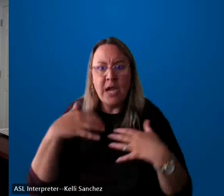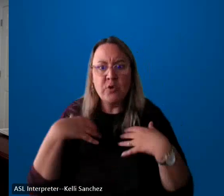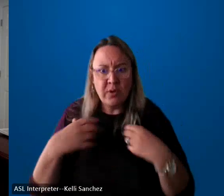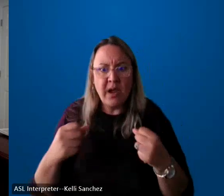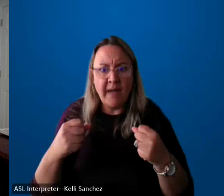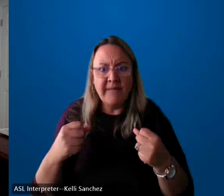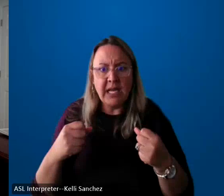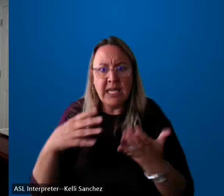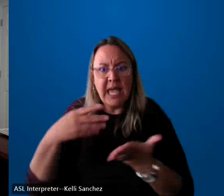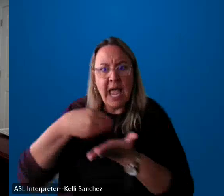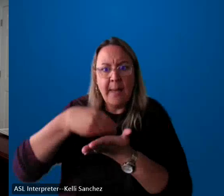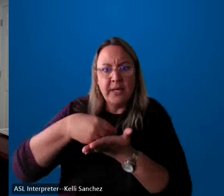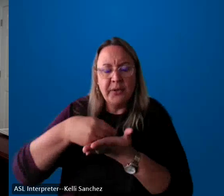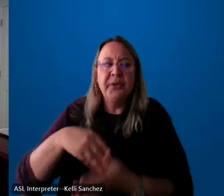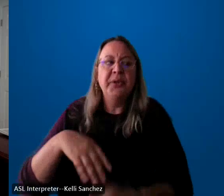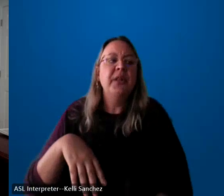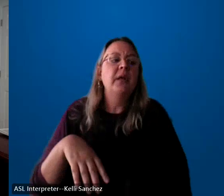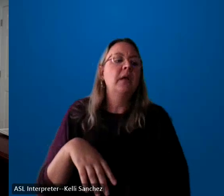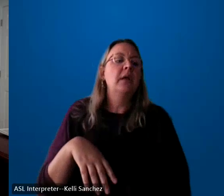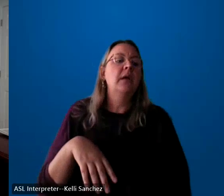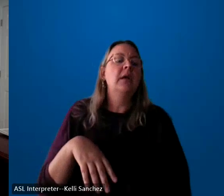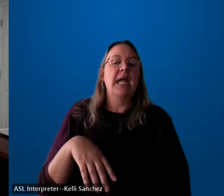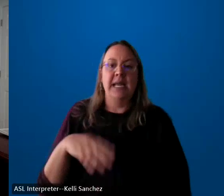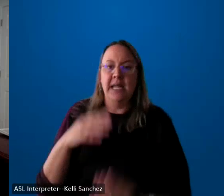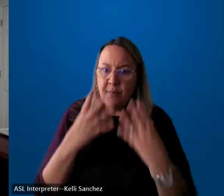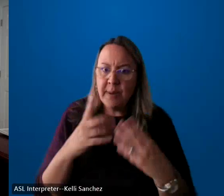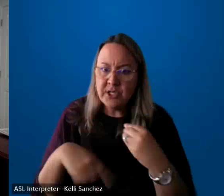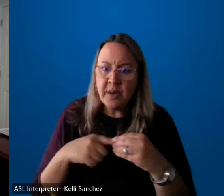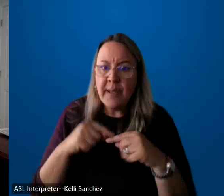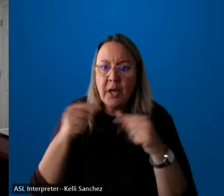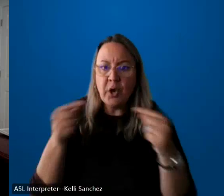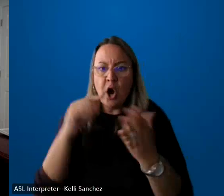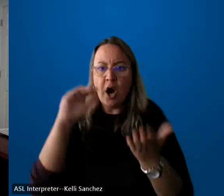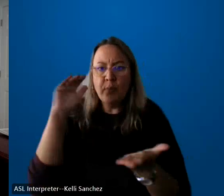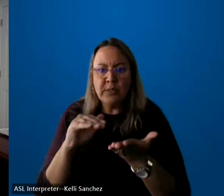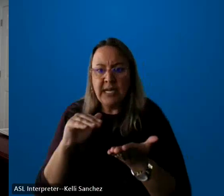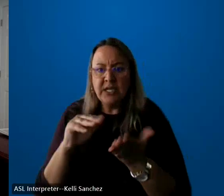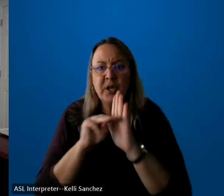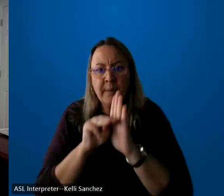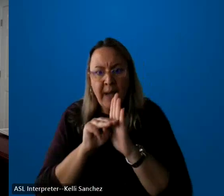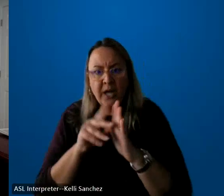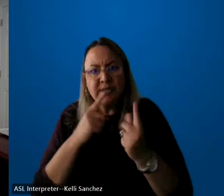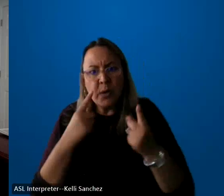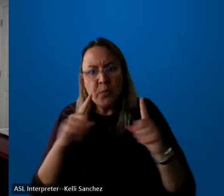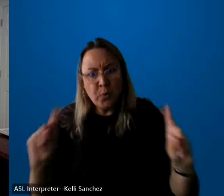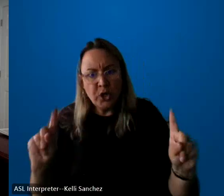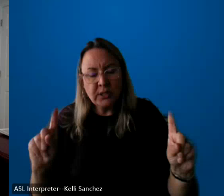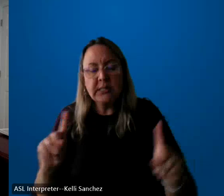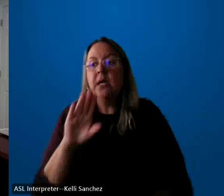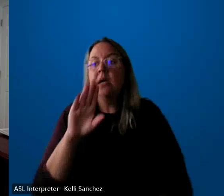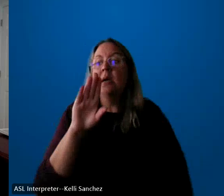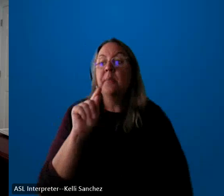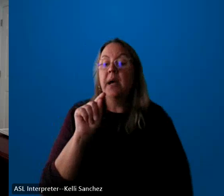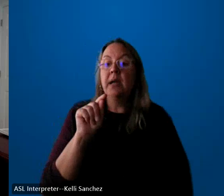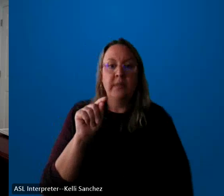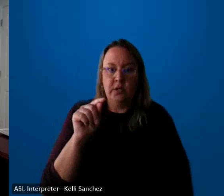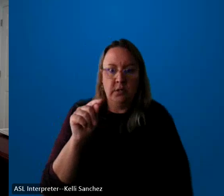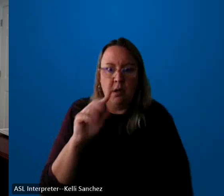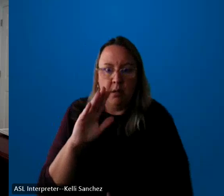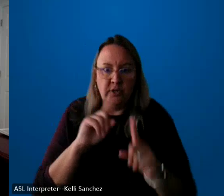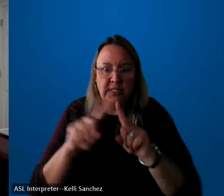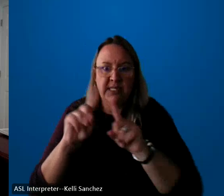capital and emerging information about harm reduction modalities that work and are effective because, there's all these